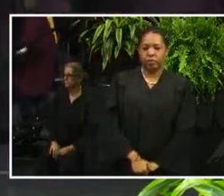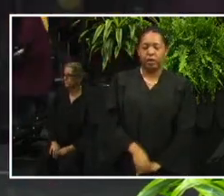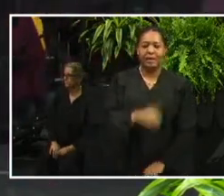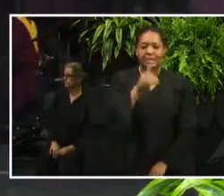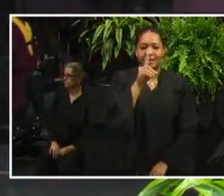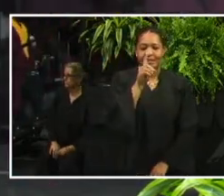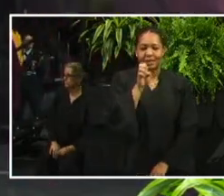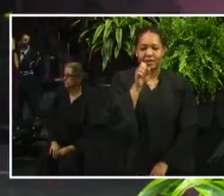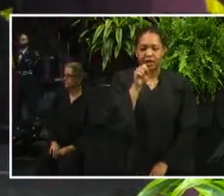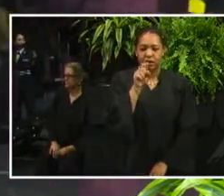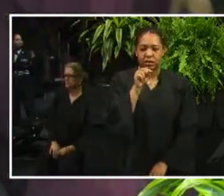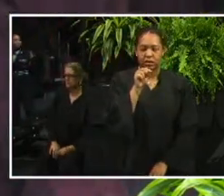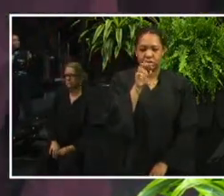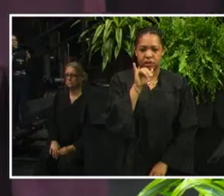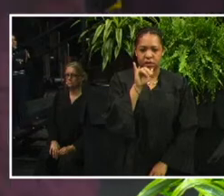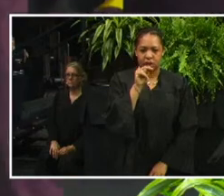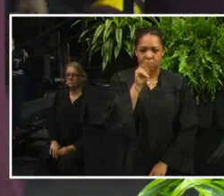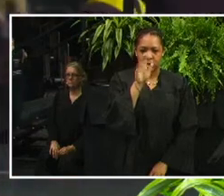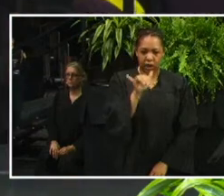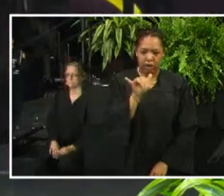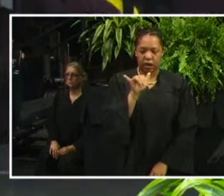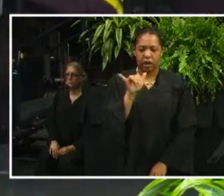Destiny Haley Childers Carter.